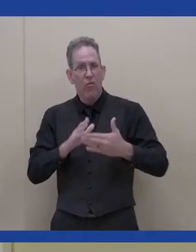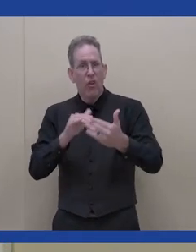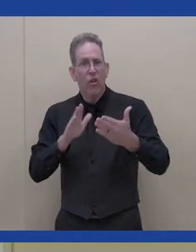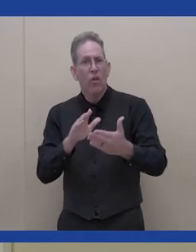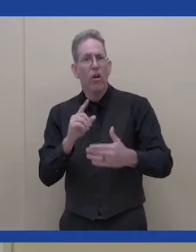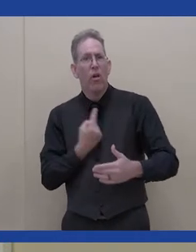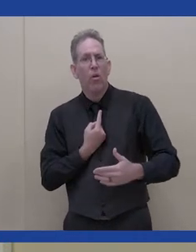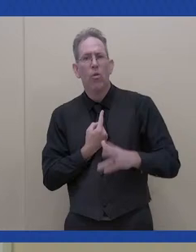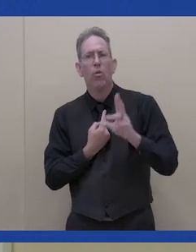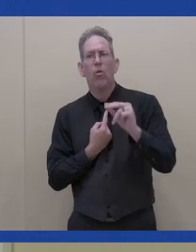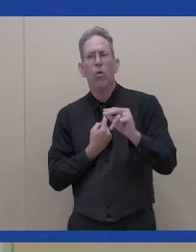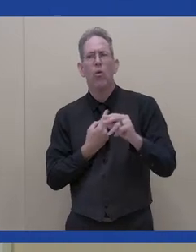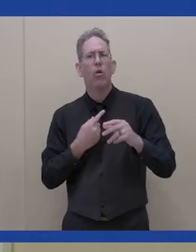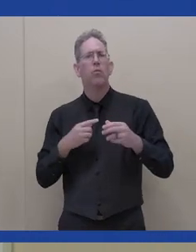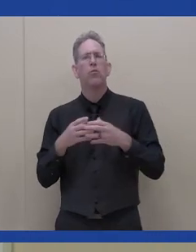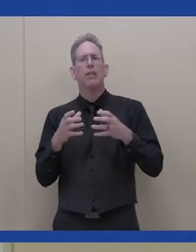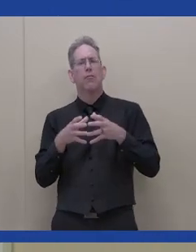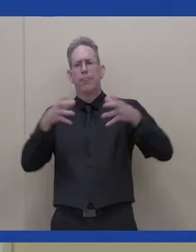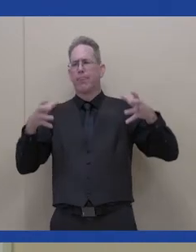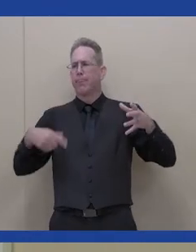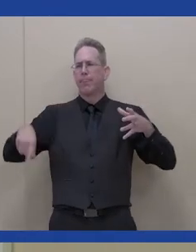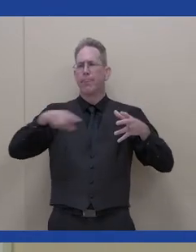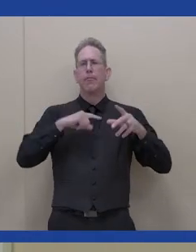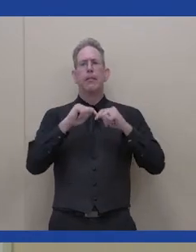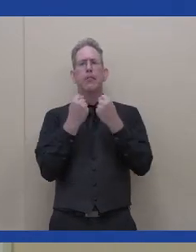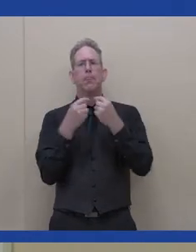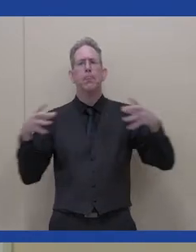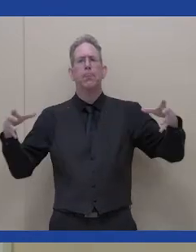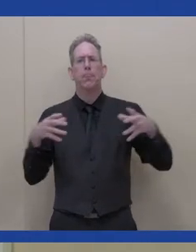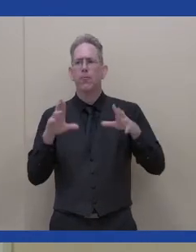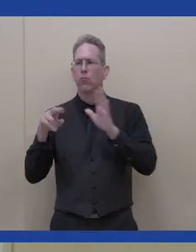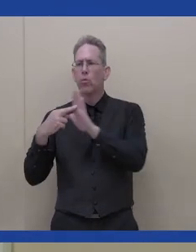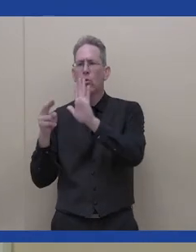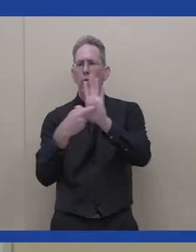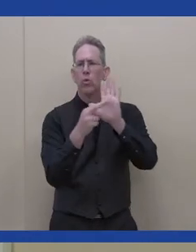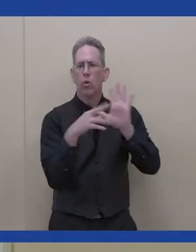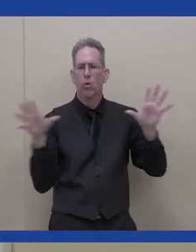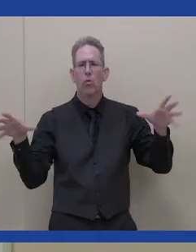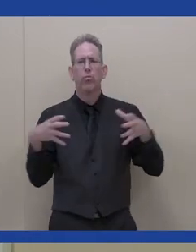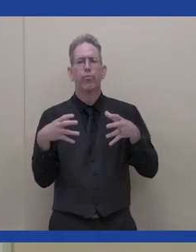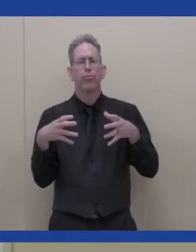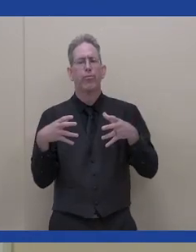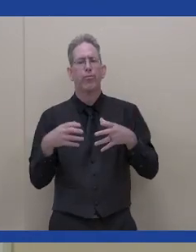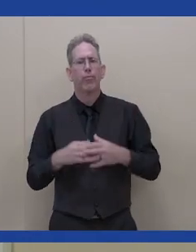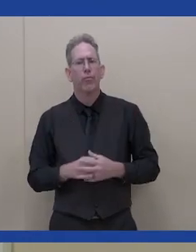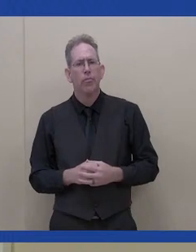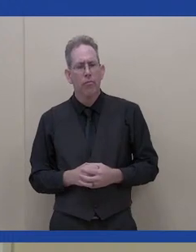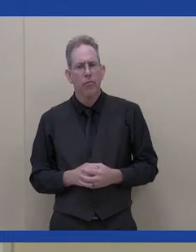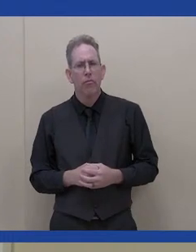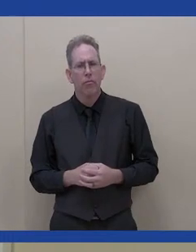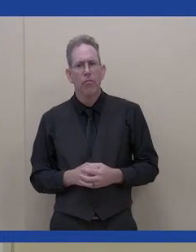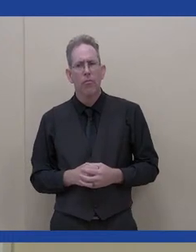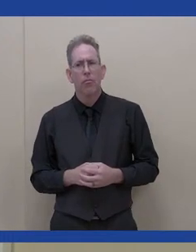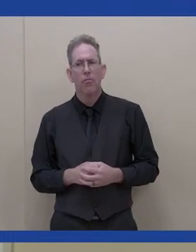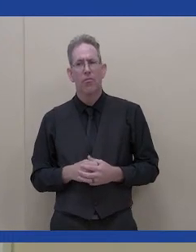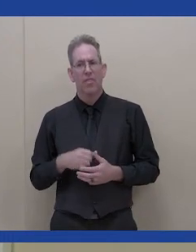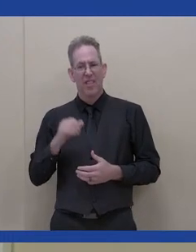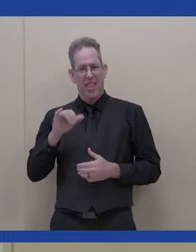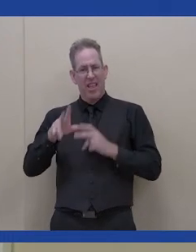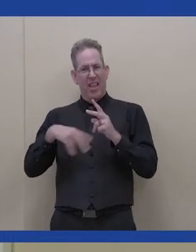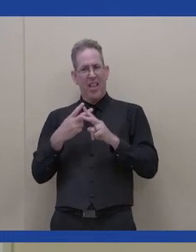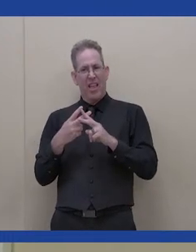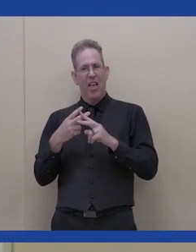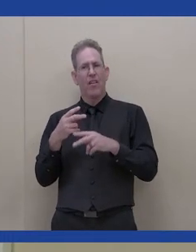we all have a role to play in creating a bright future for all Burlingtonians. And that is the kind of mayor I will